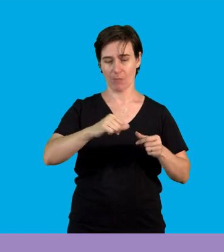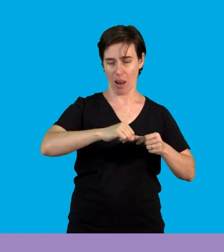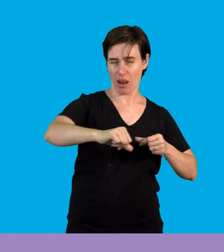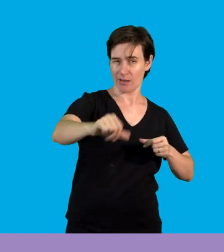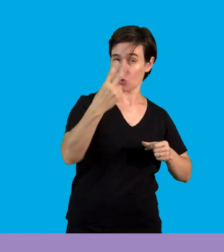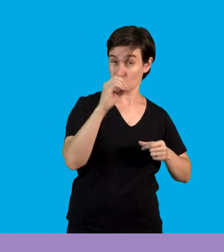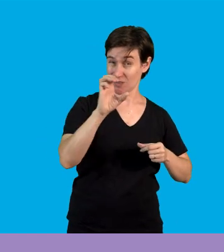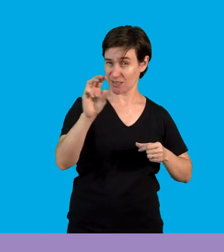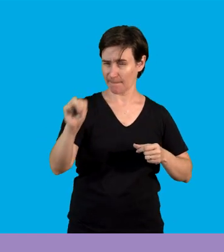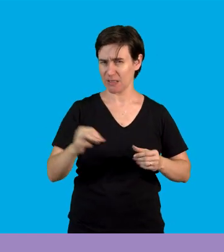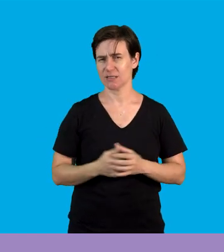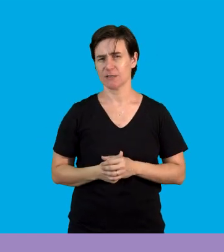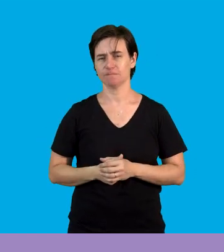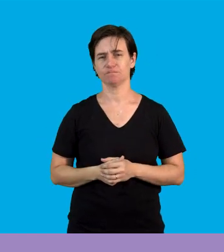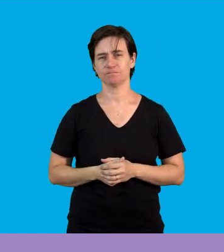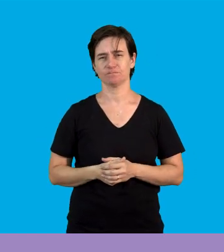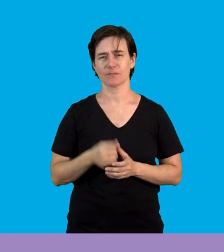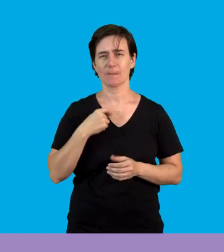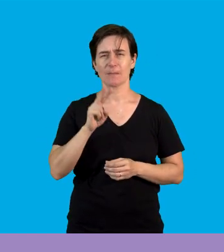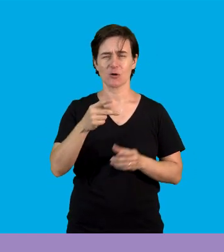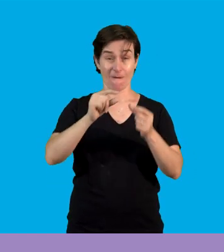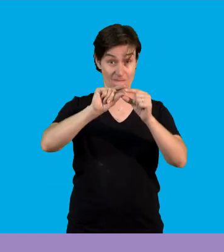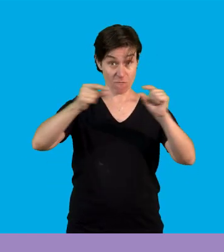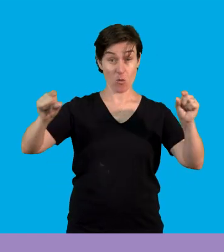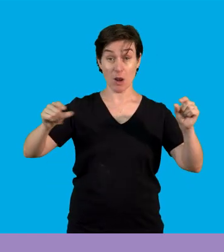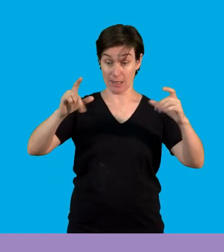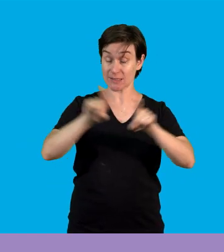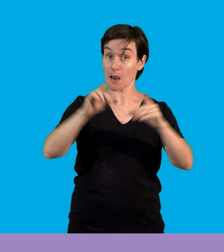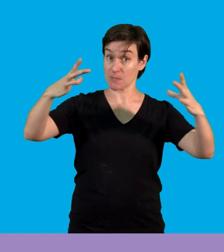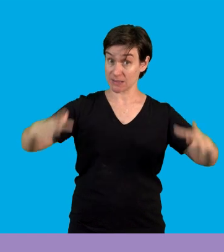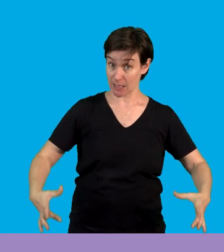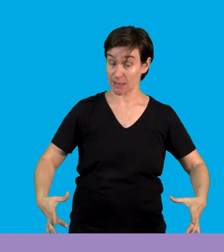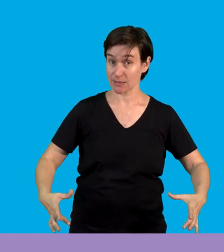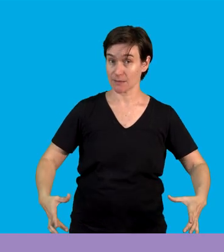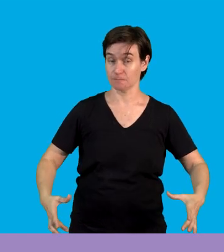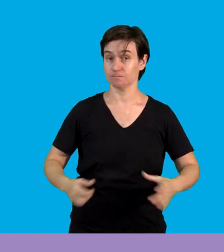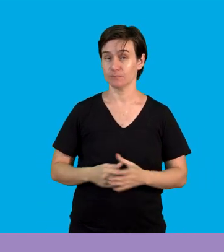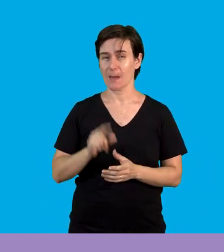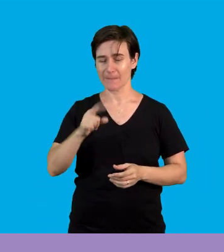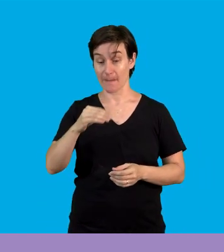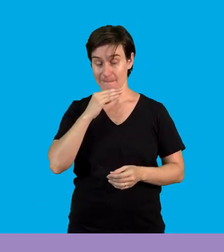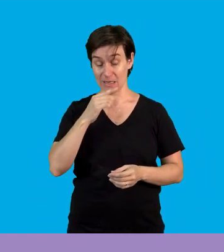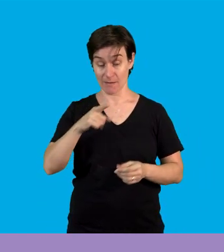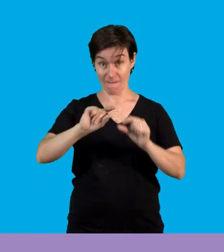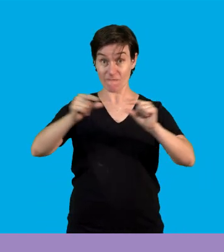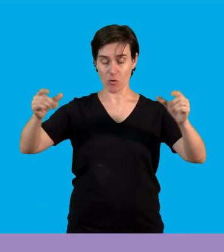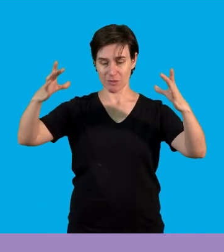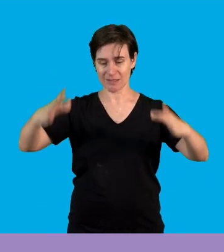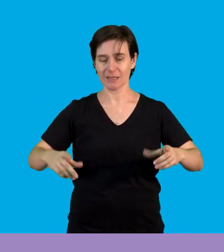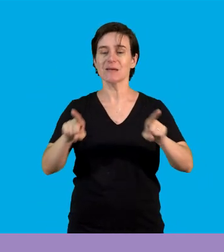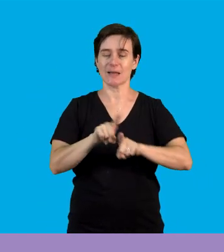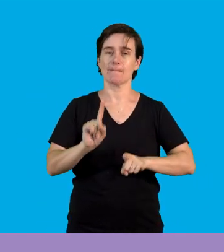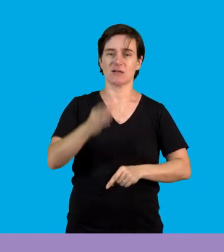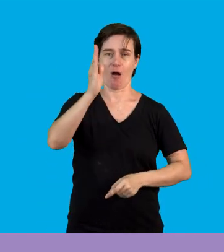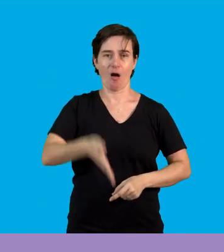a half cylinder, this means that we are going to look at the formula for a cylinder, but then we have to cut the formula in half,